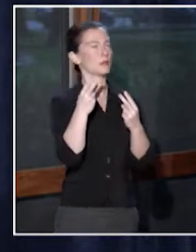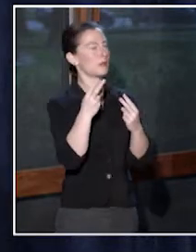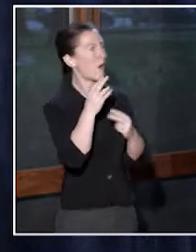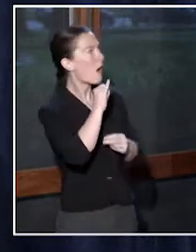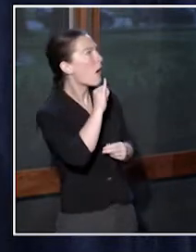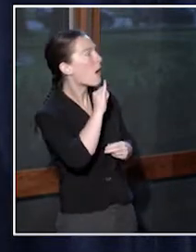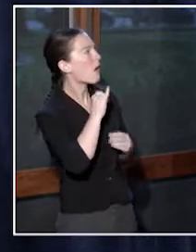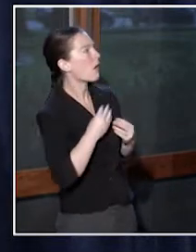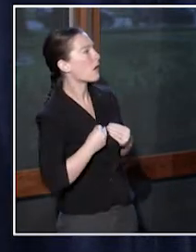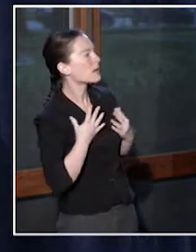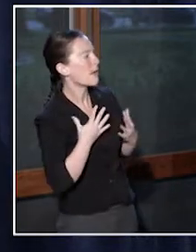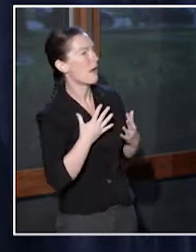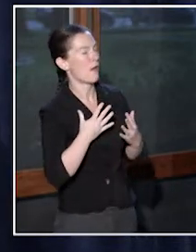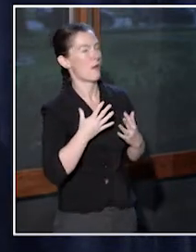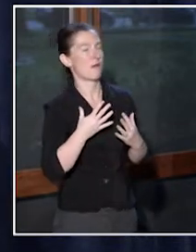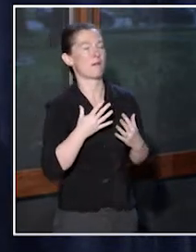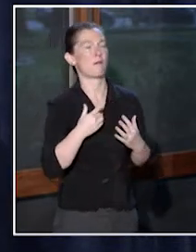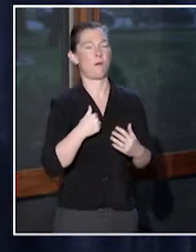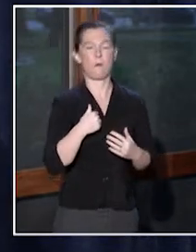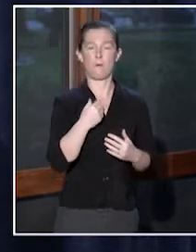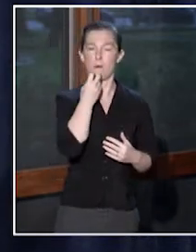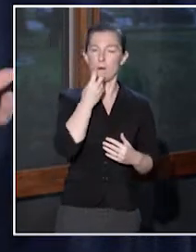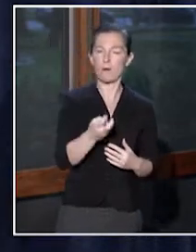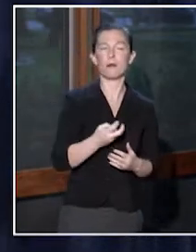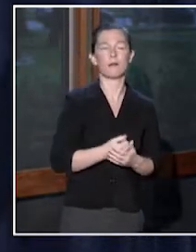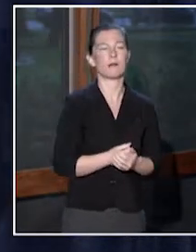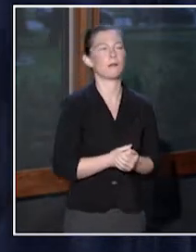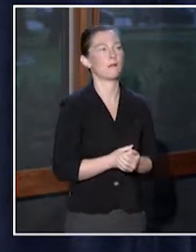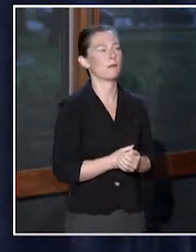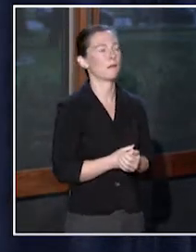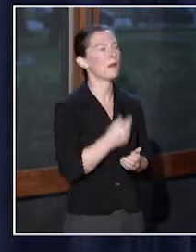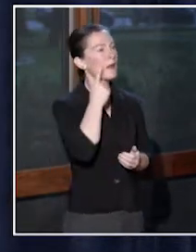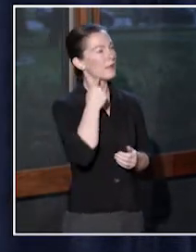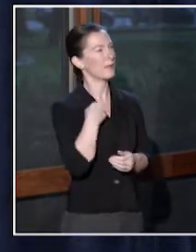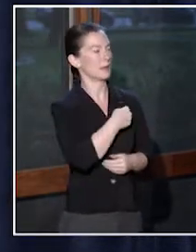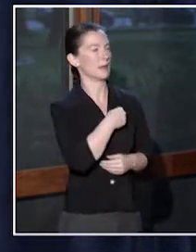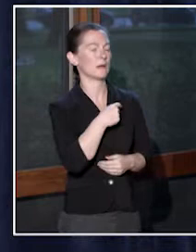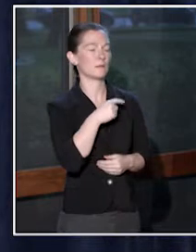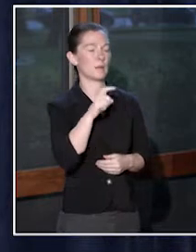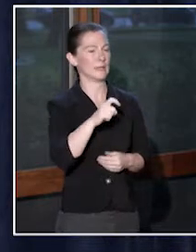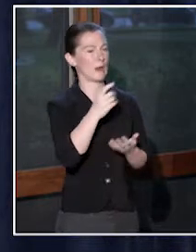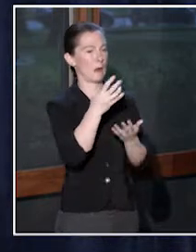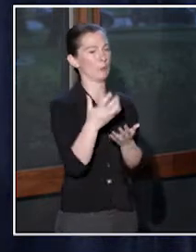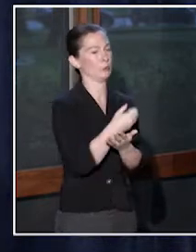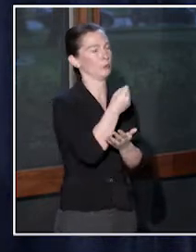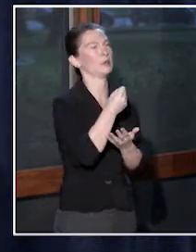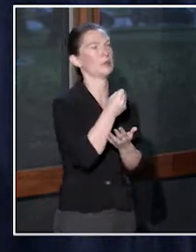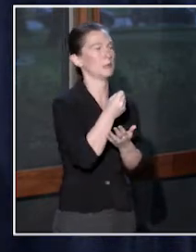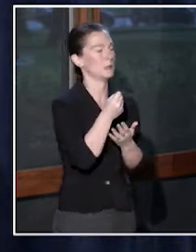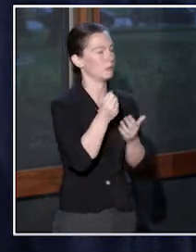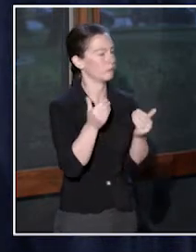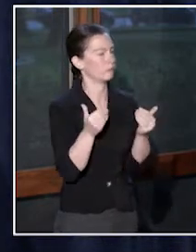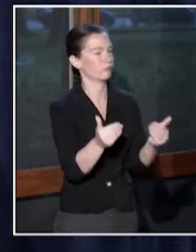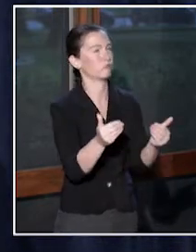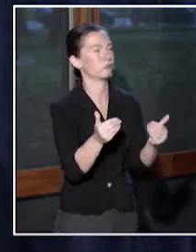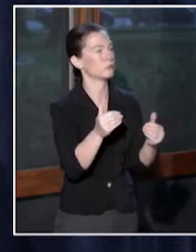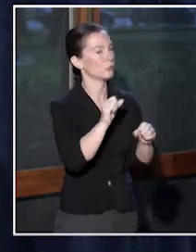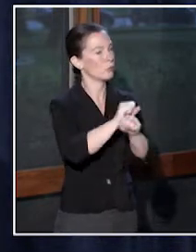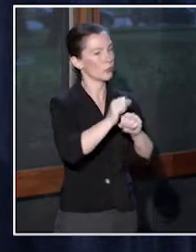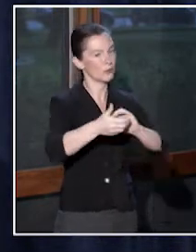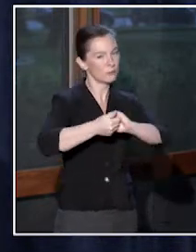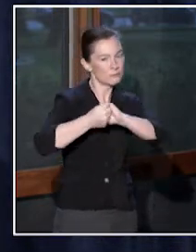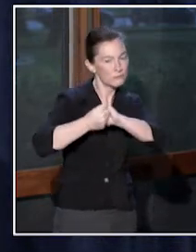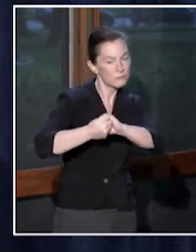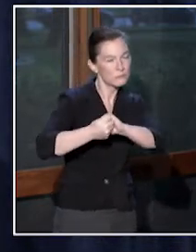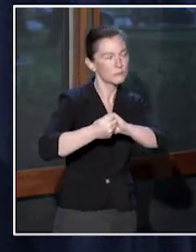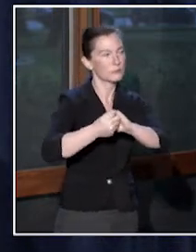for leadership. And I think we need to grasp that opportunity to work with our colleagues and again show